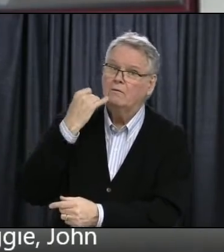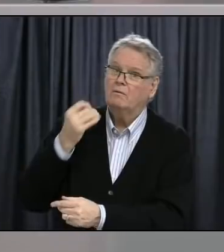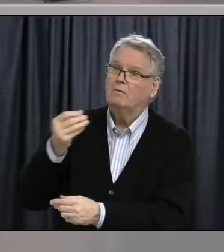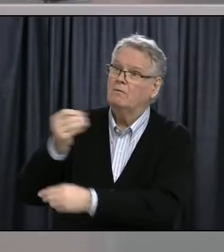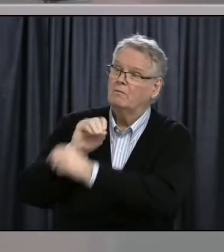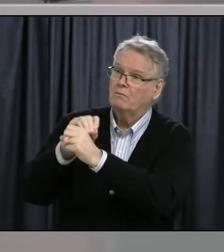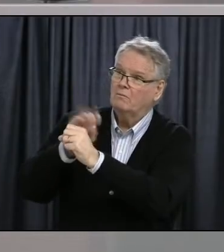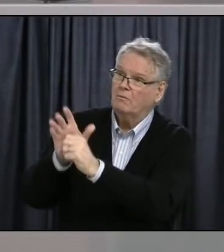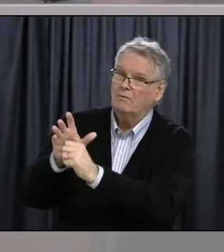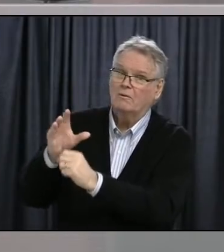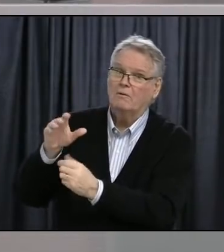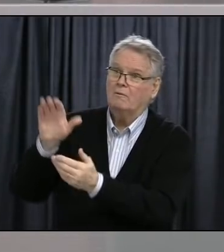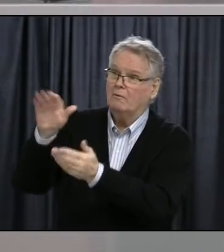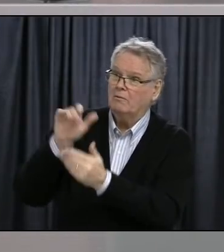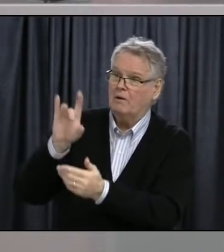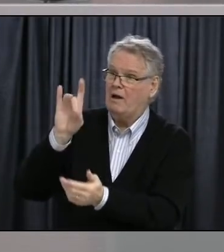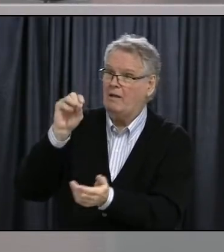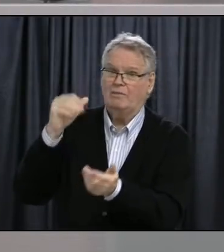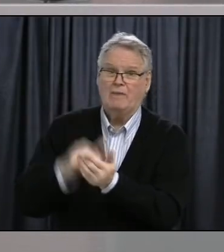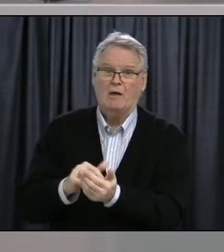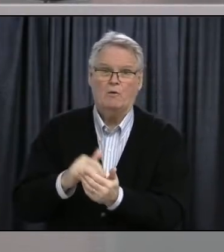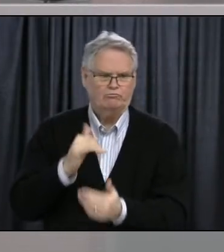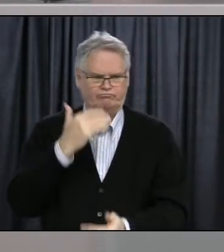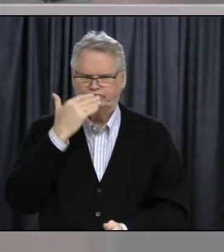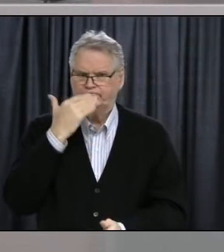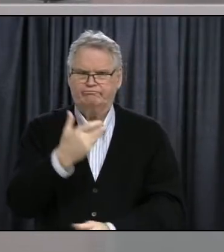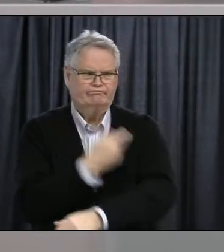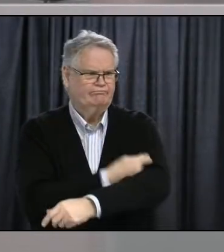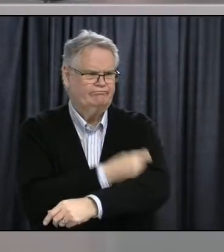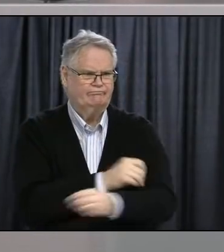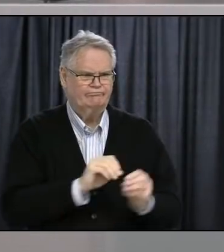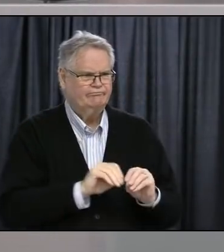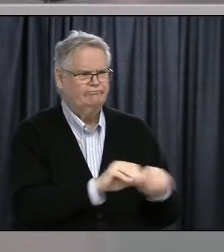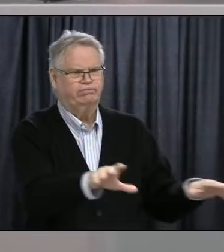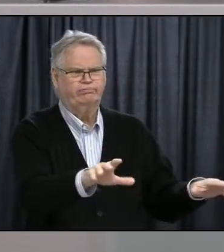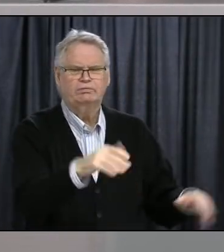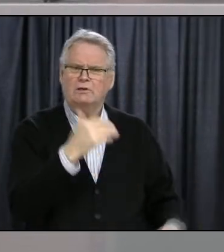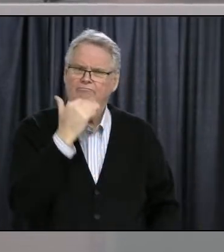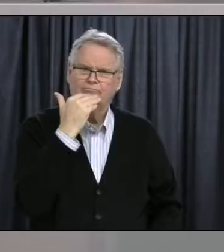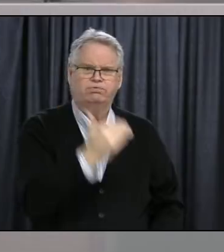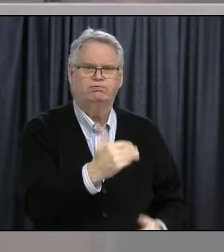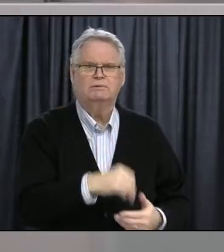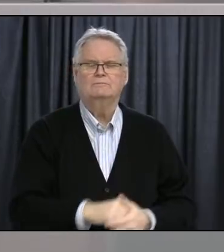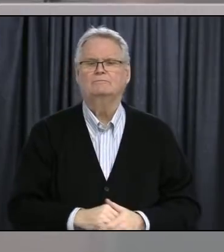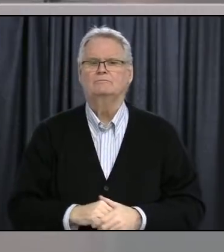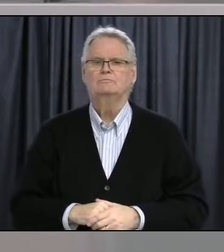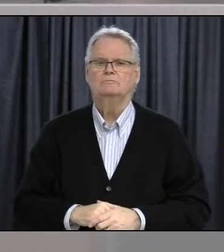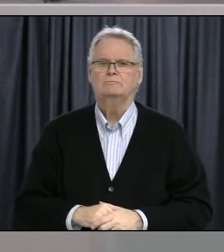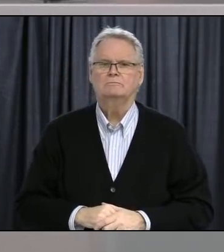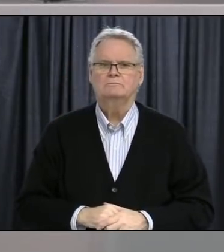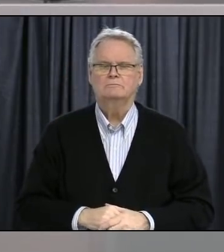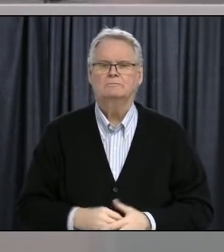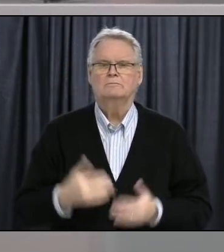Thank you. Our next questions are from Kellyanne Roberts with NTV. Please go ahead.